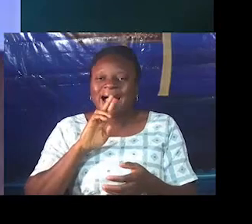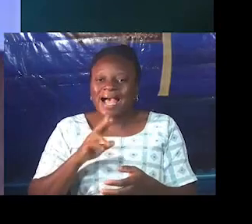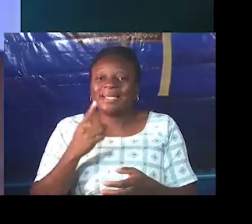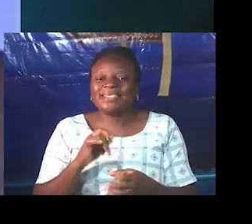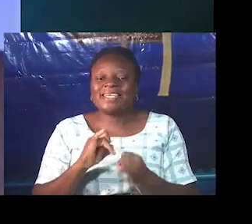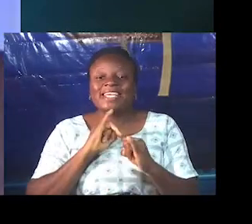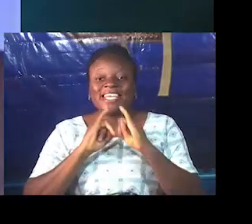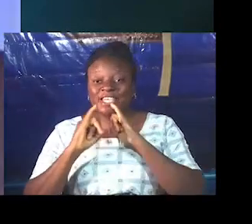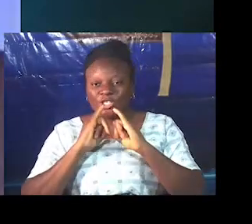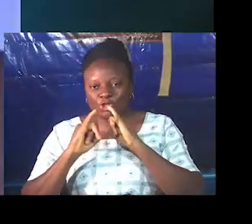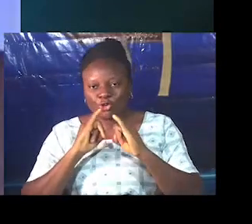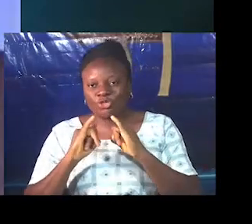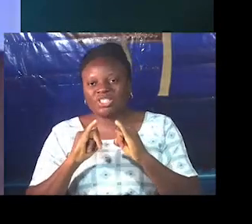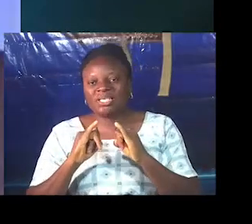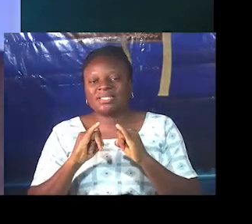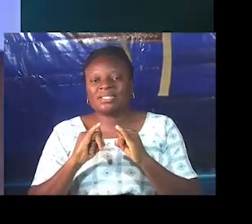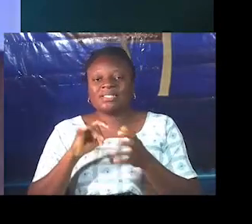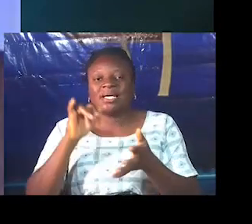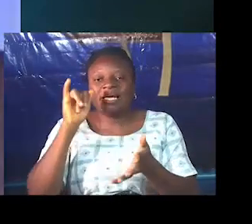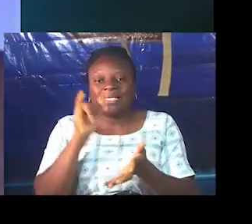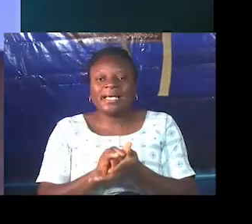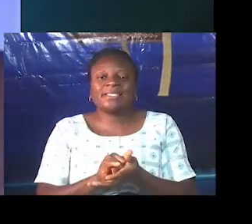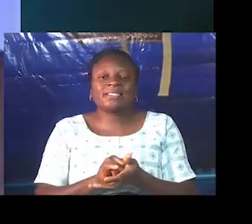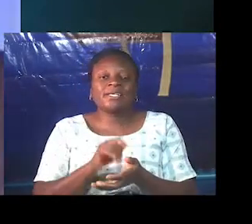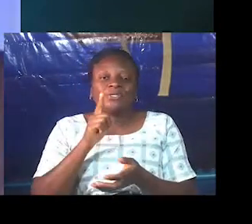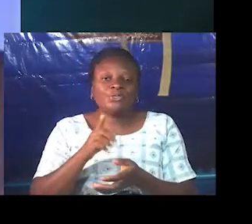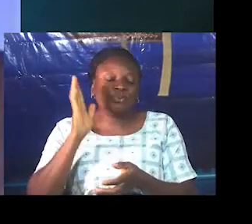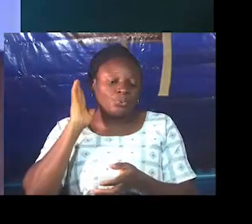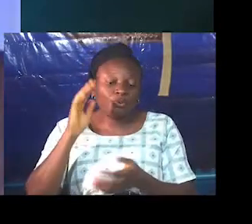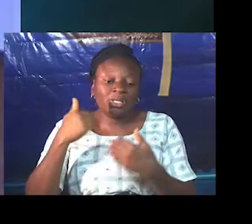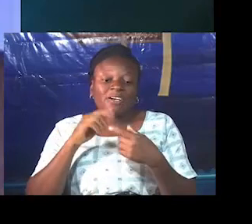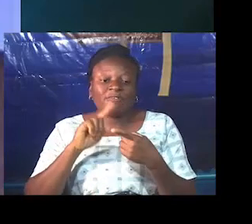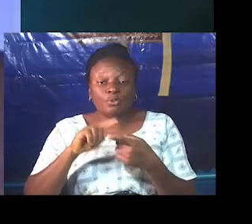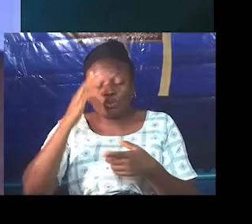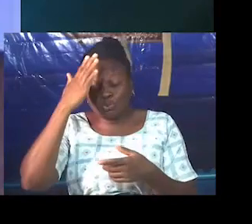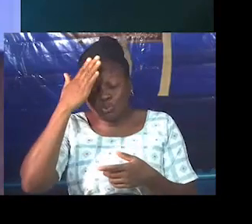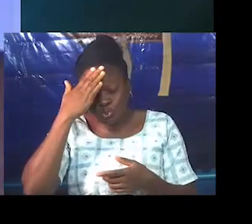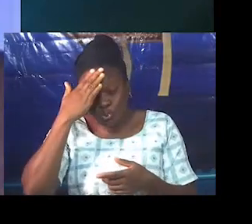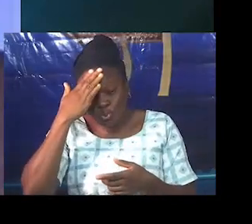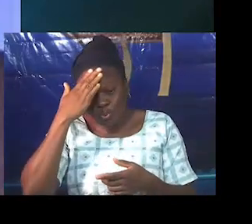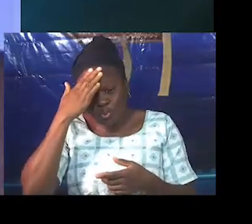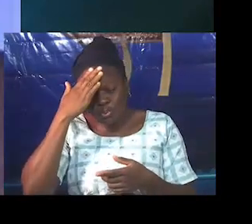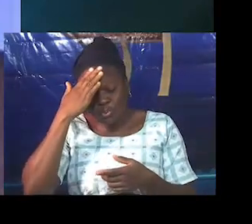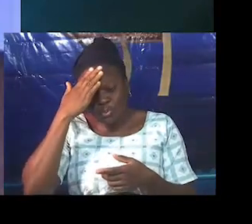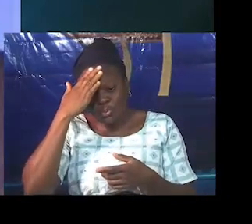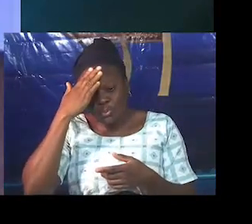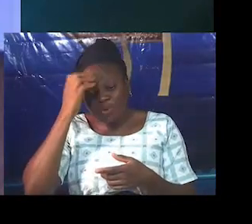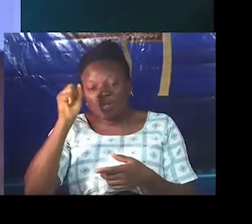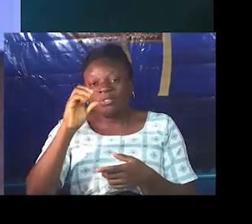God in marriage. Let me first of all begin by saying to you that there are certain